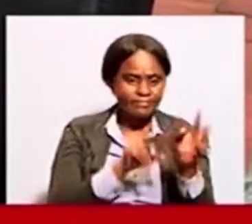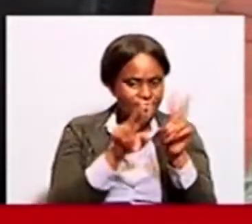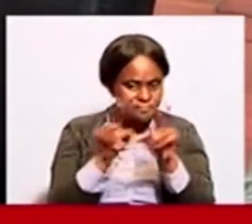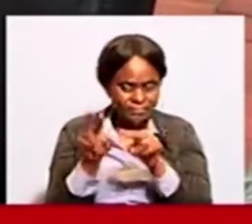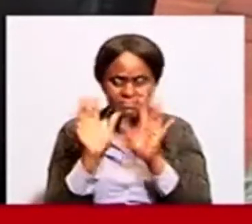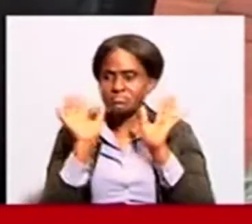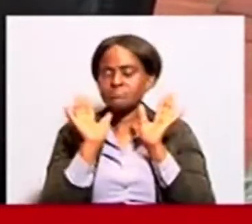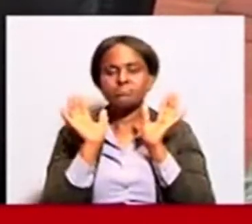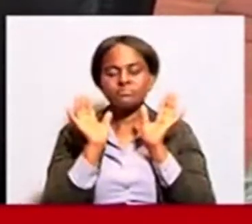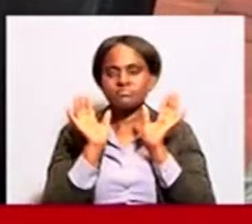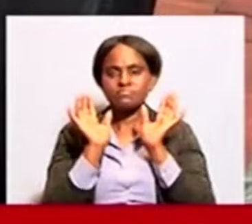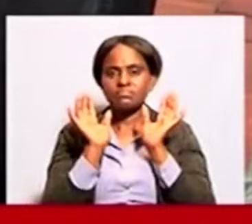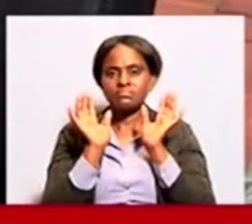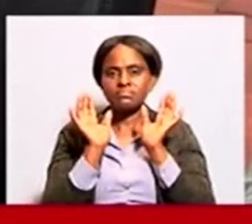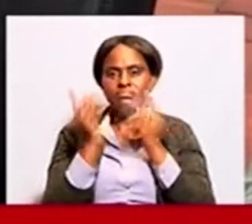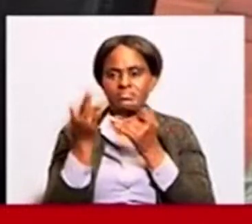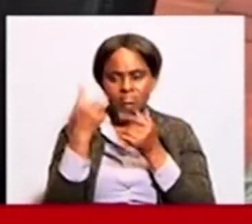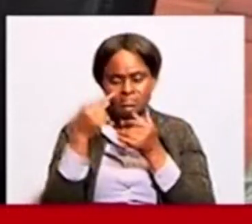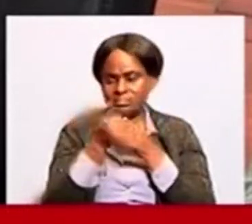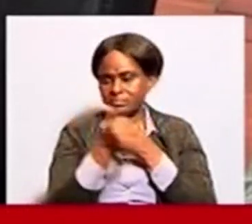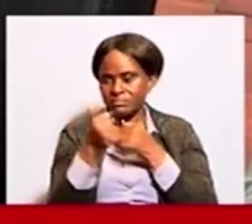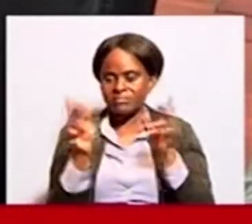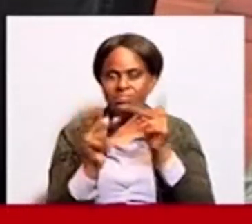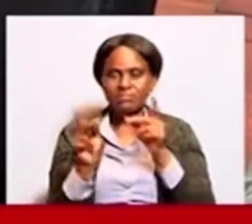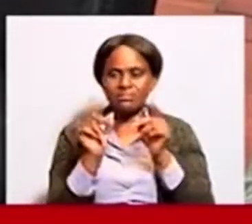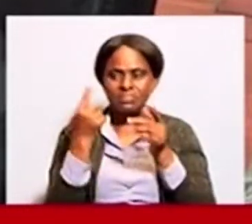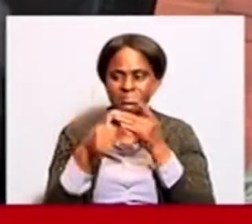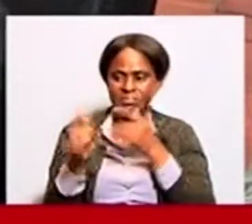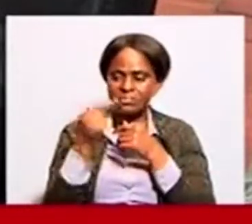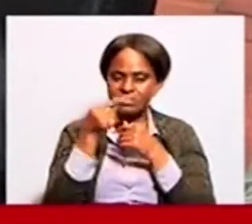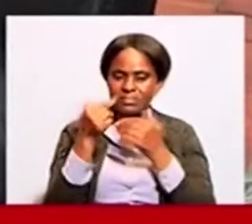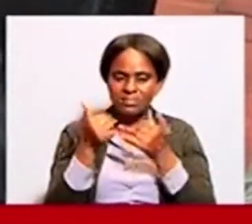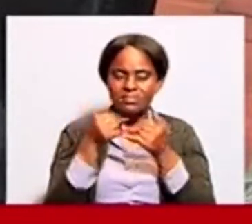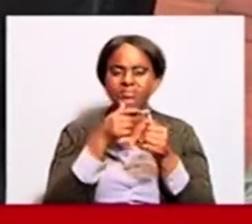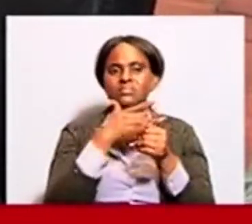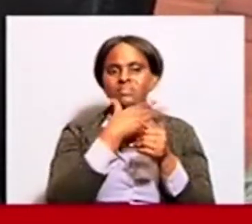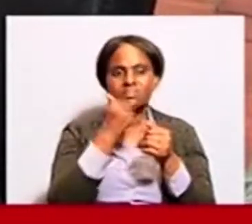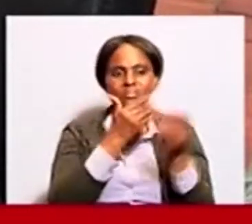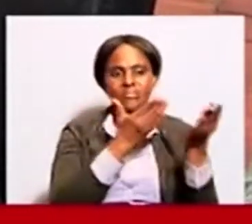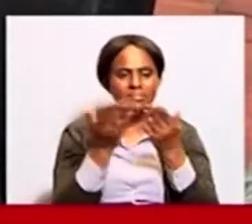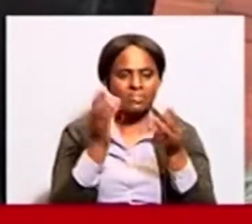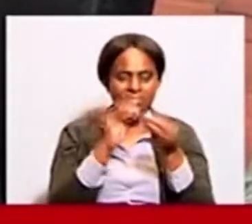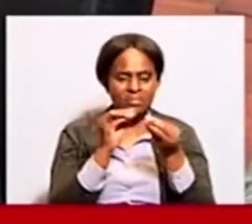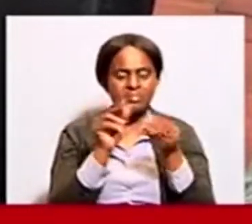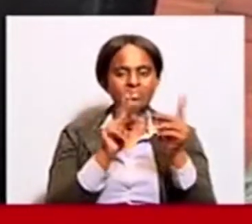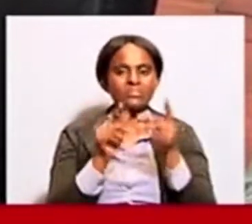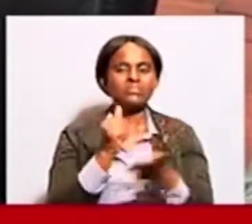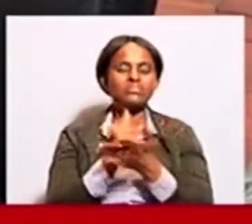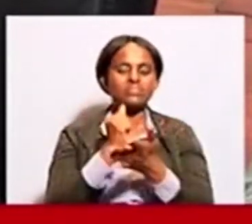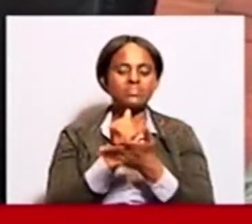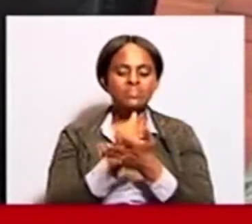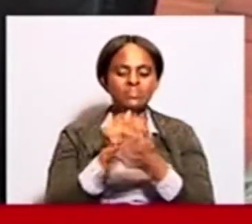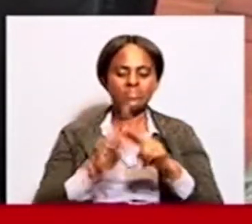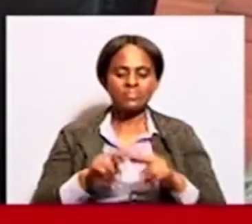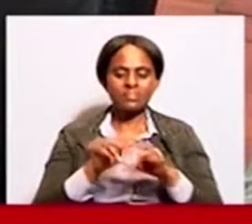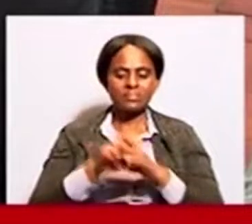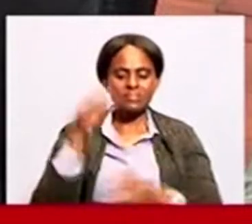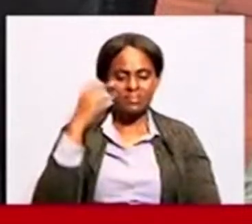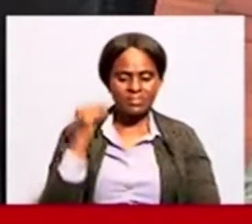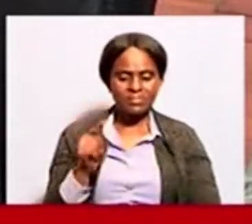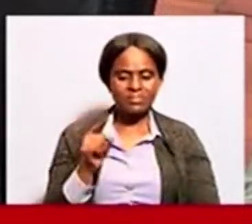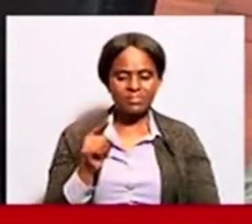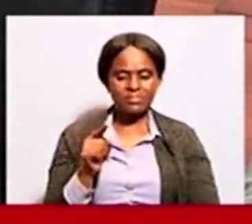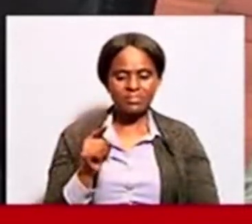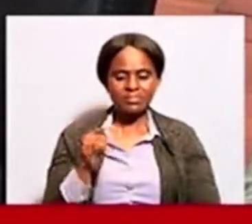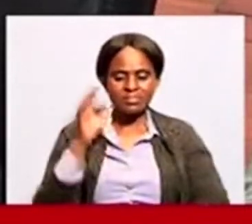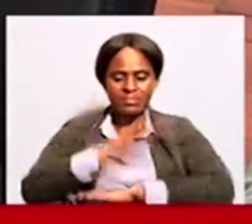will not happen. You're waiting for juniors. What you are saying is, commission bringing more people to be helping you so that you are just seated in the offices. Even